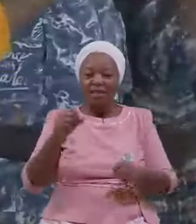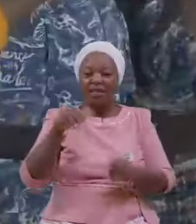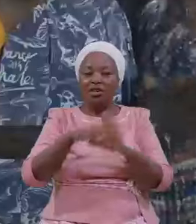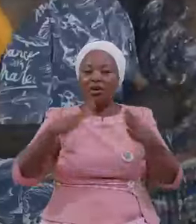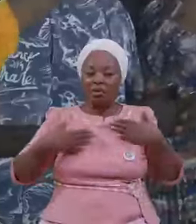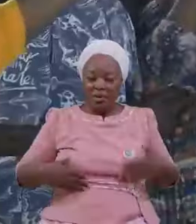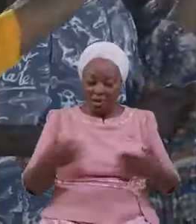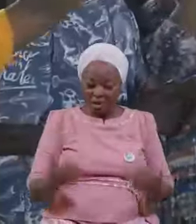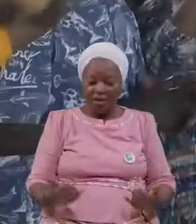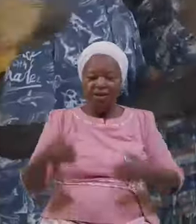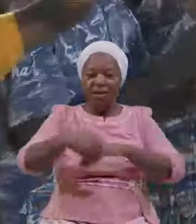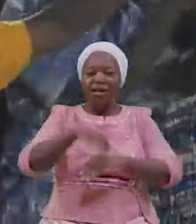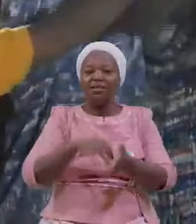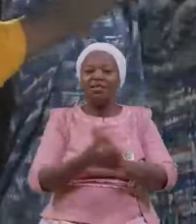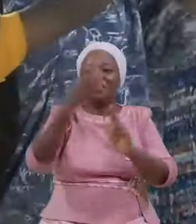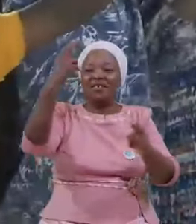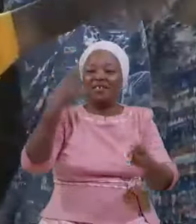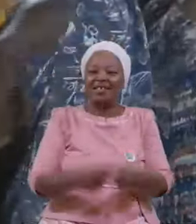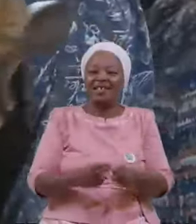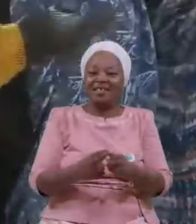in Jesus' name.